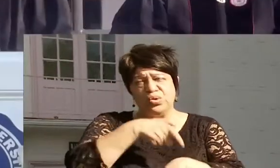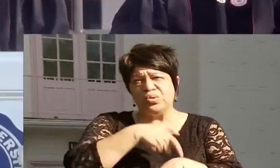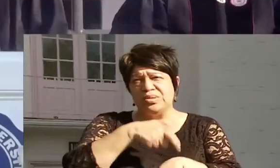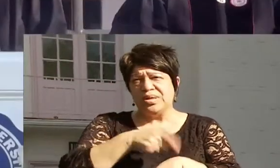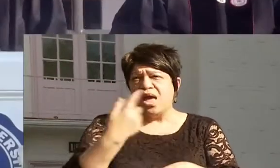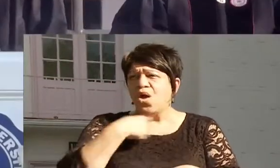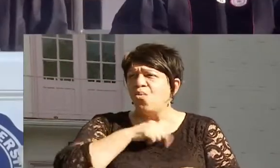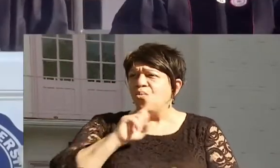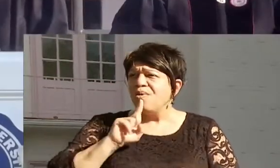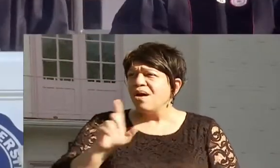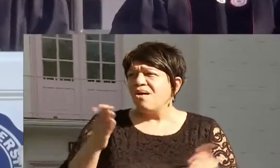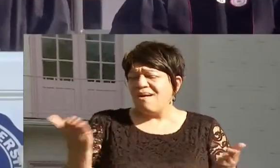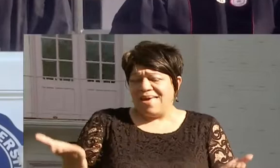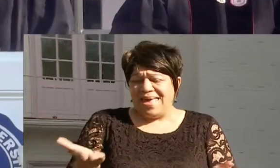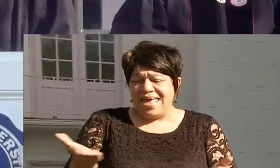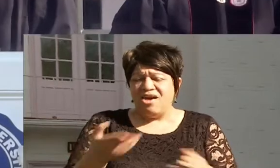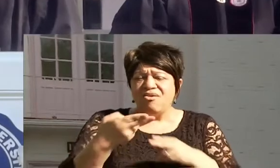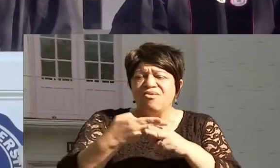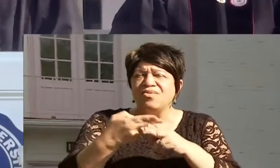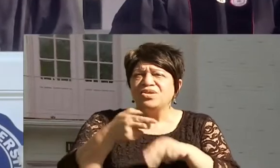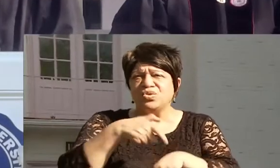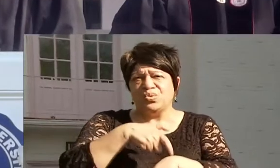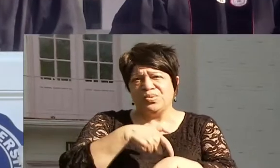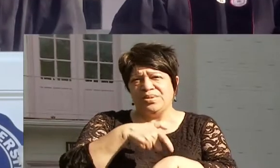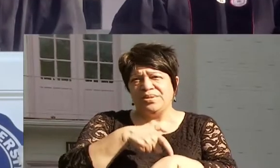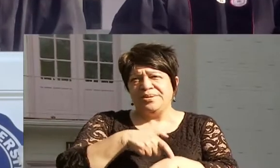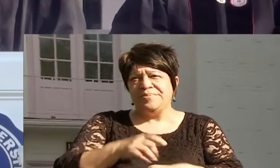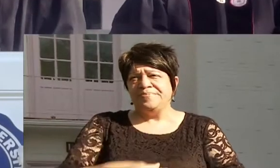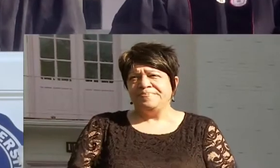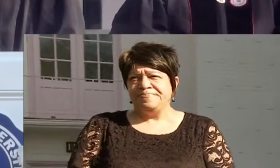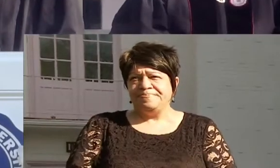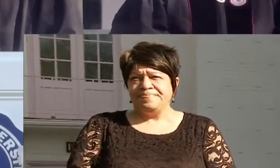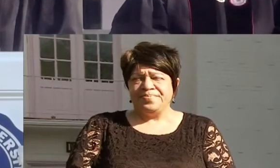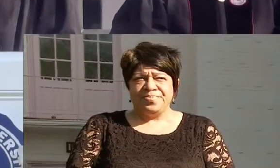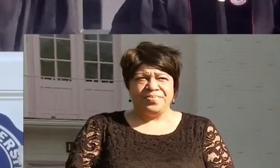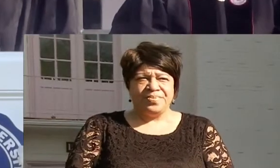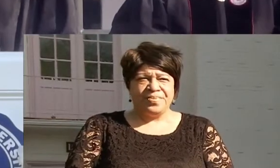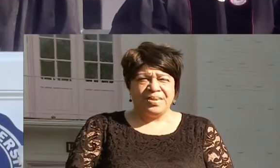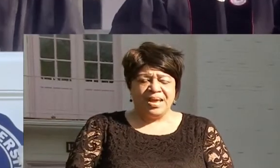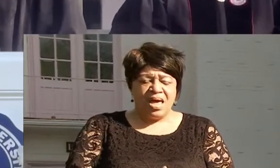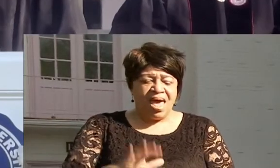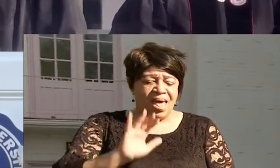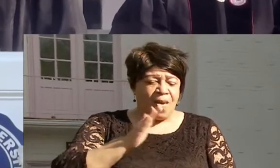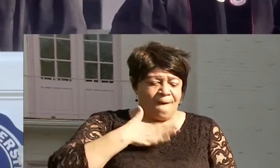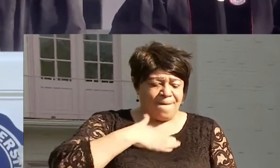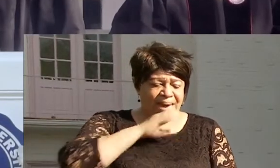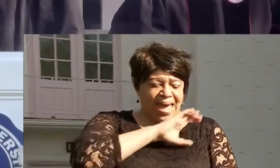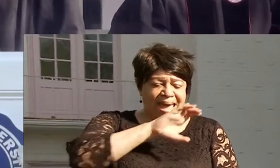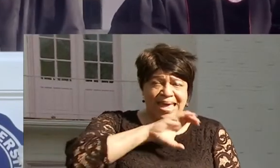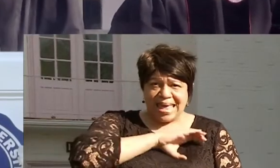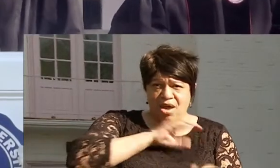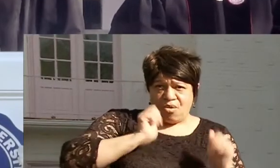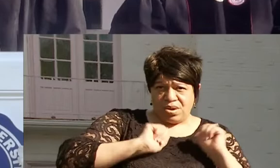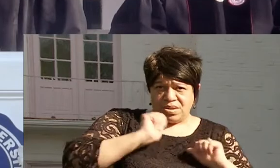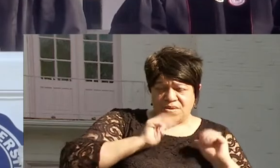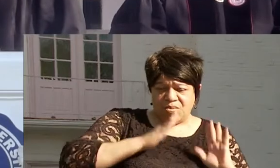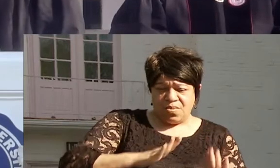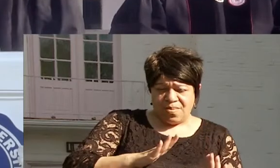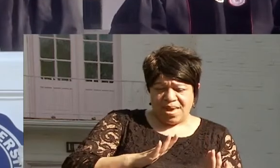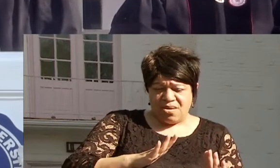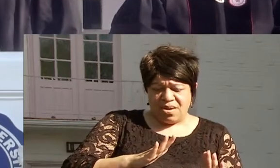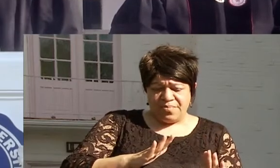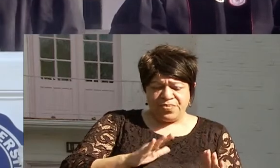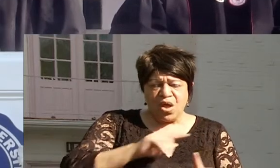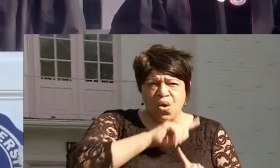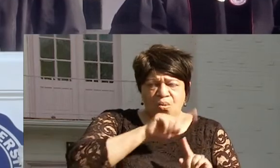are here for a time. For that character, his time came to an abrupt end once his purpose